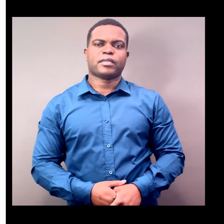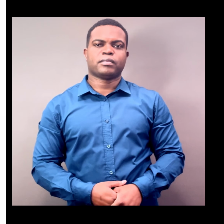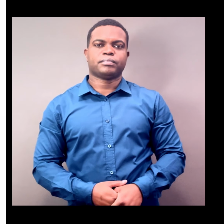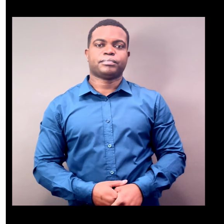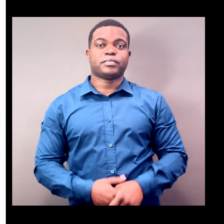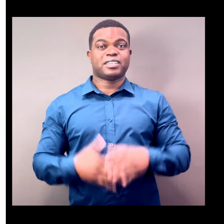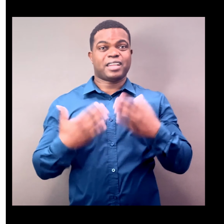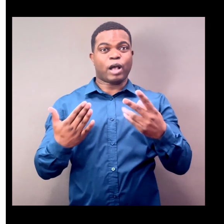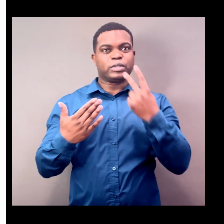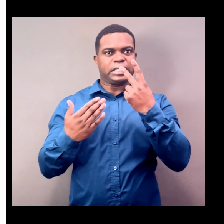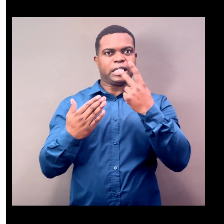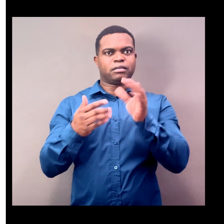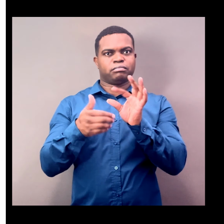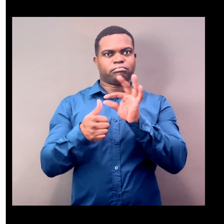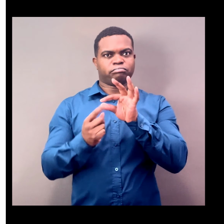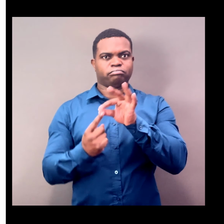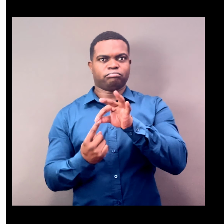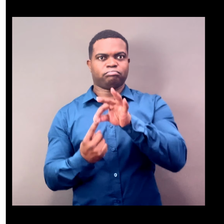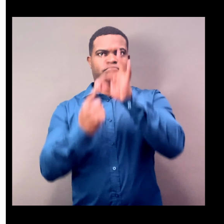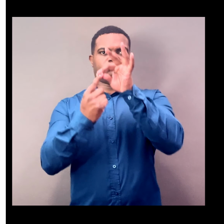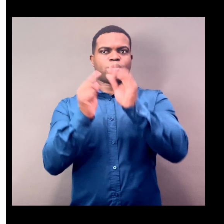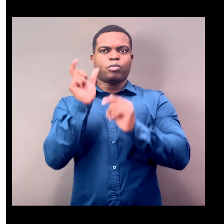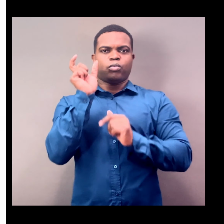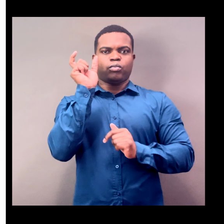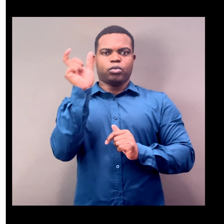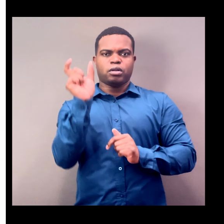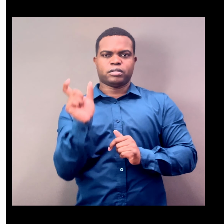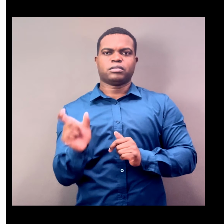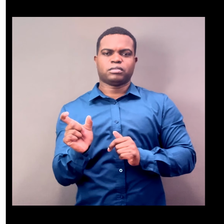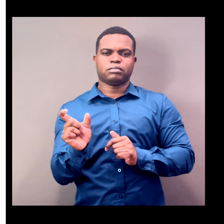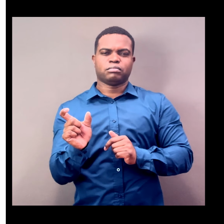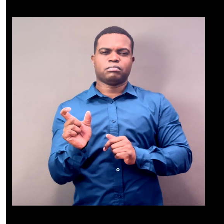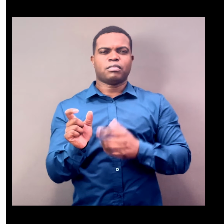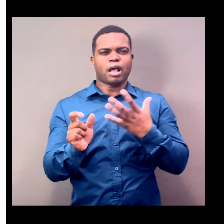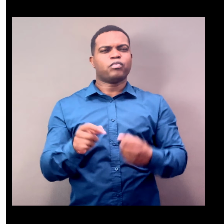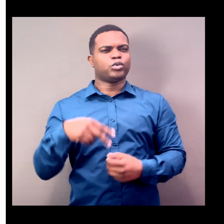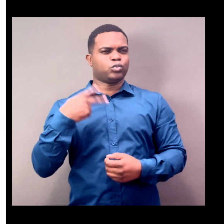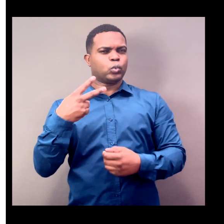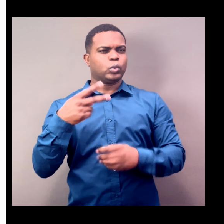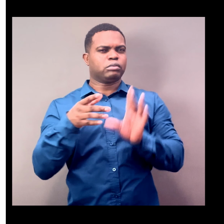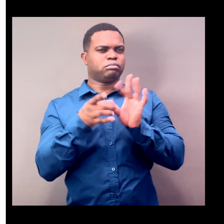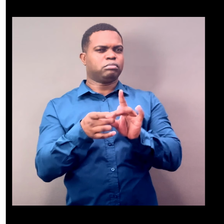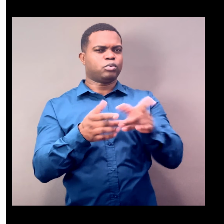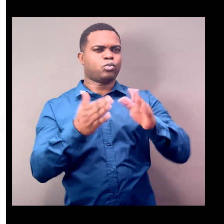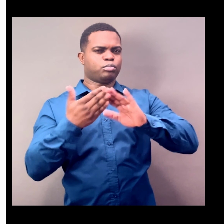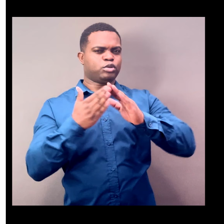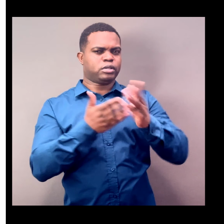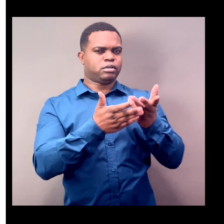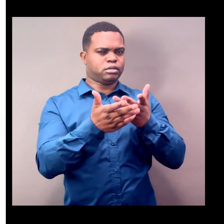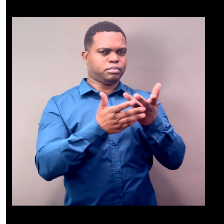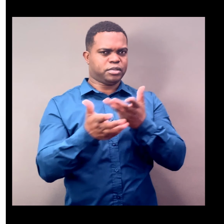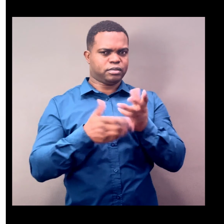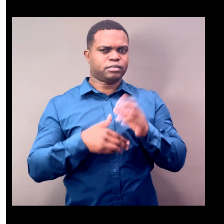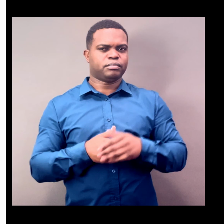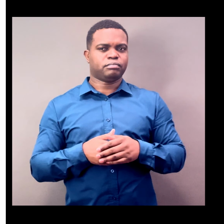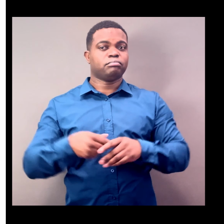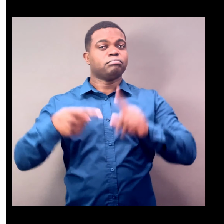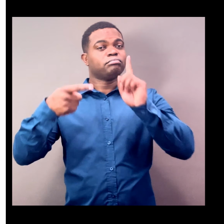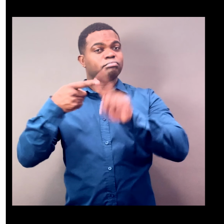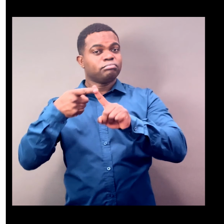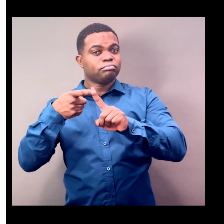Let's look at the keywords in community engagement. Community engagement has two major keywords, which are